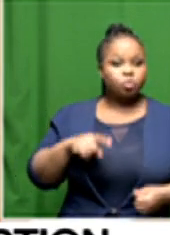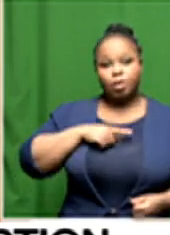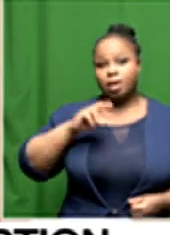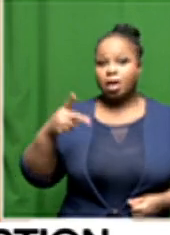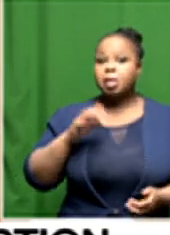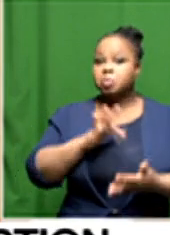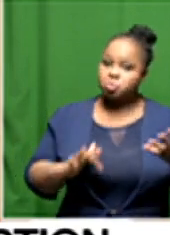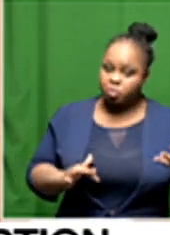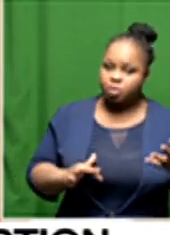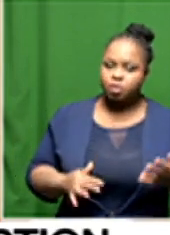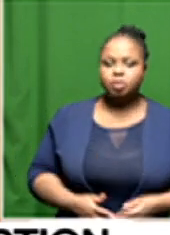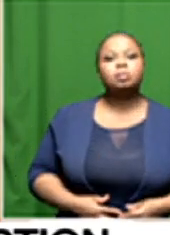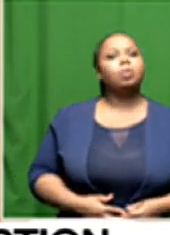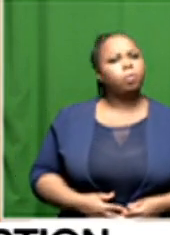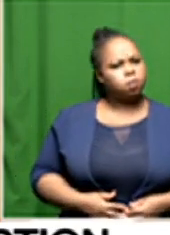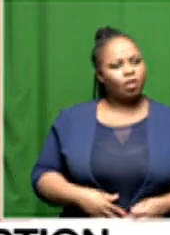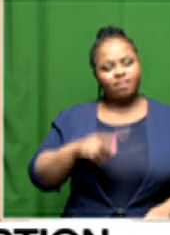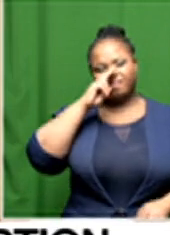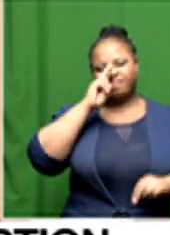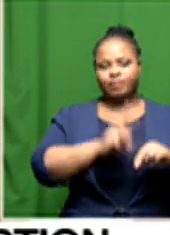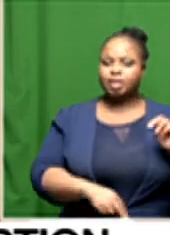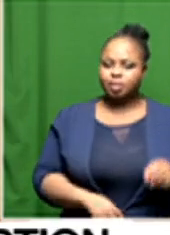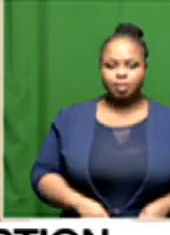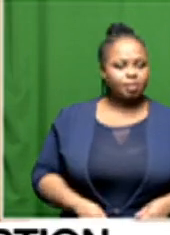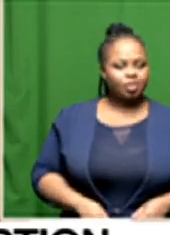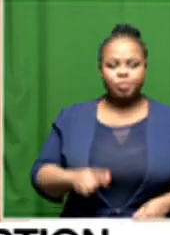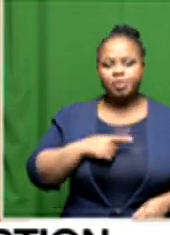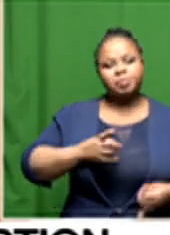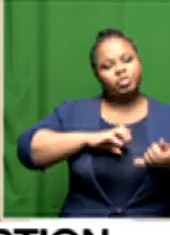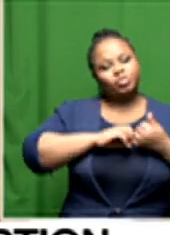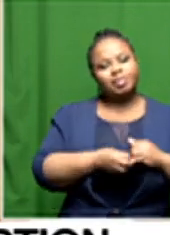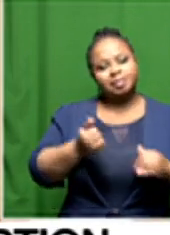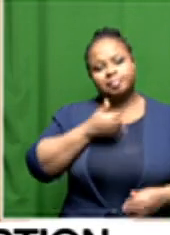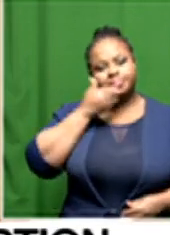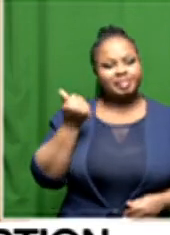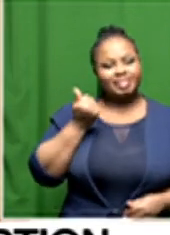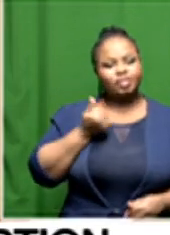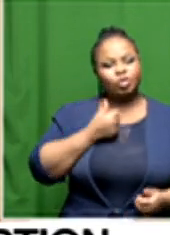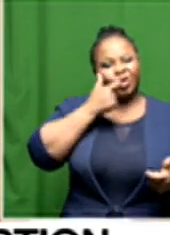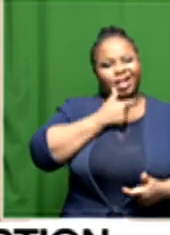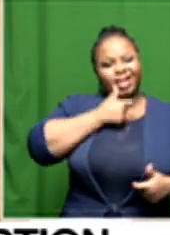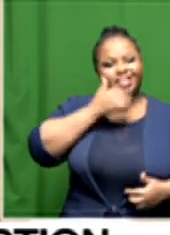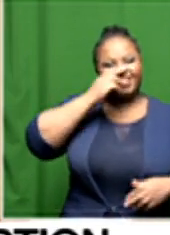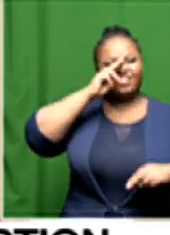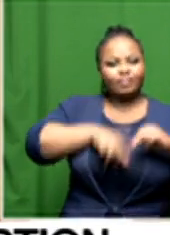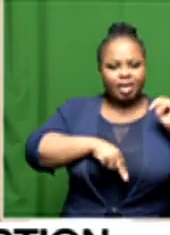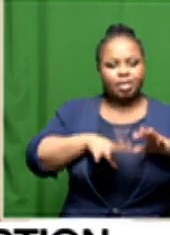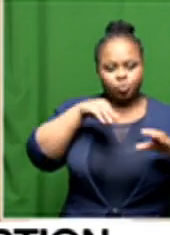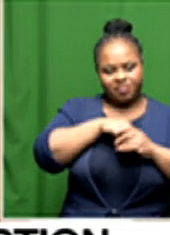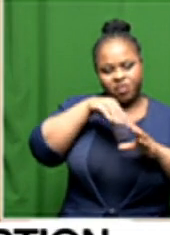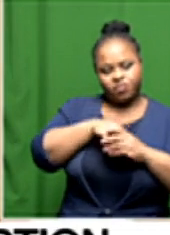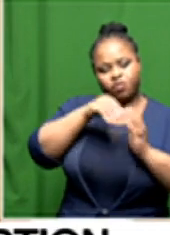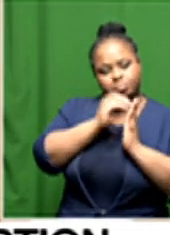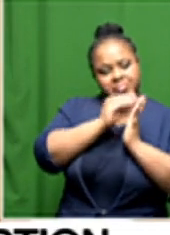stories are actually quite funny, and we have tried our best to bring out the humor of these stories,